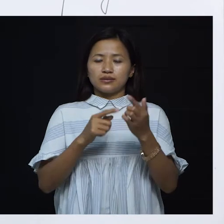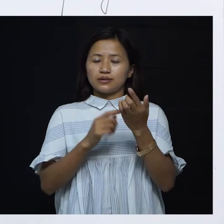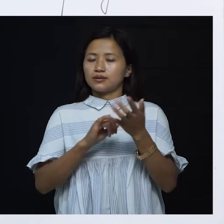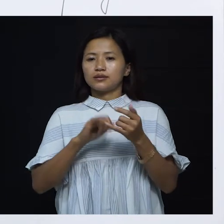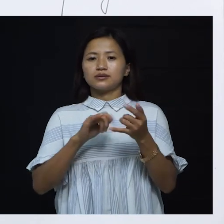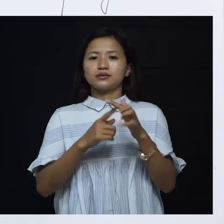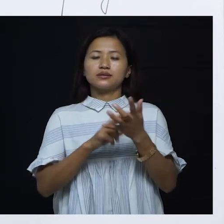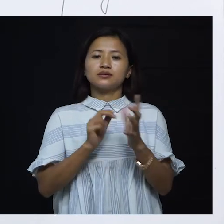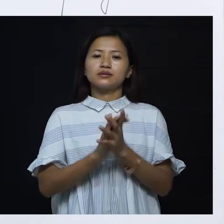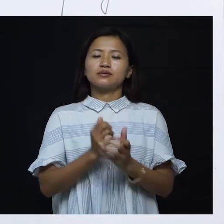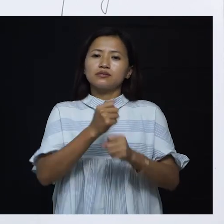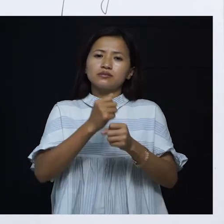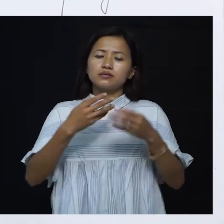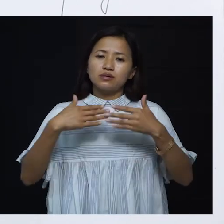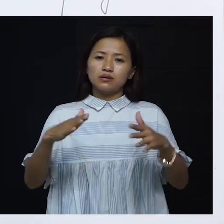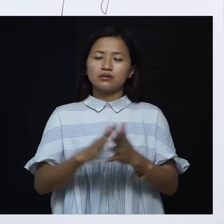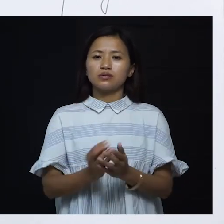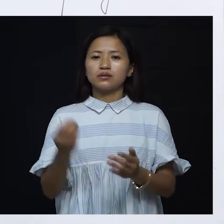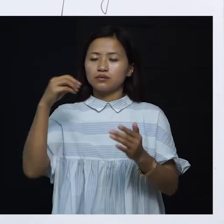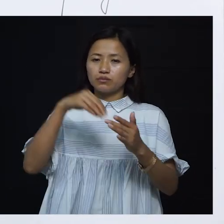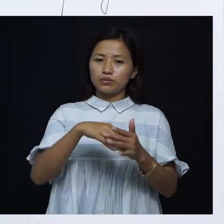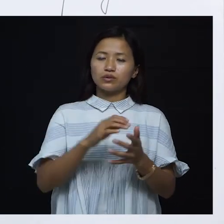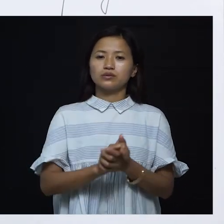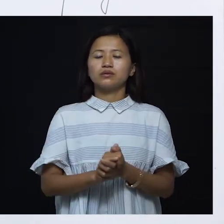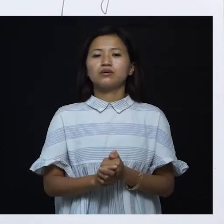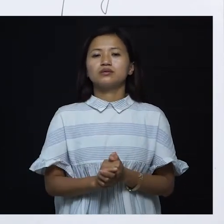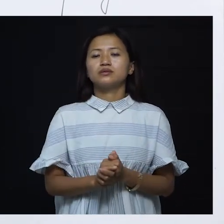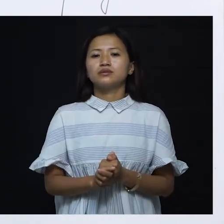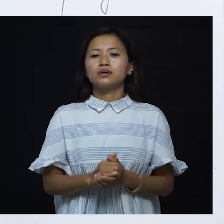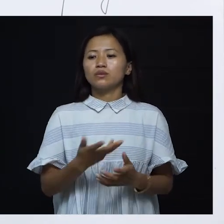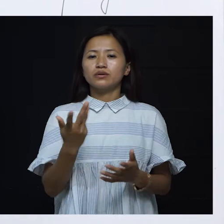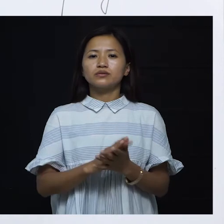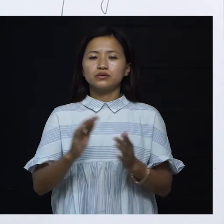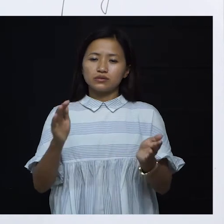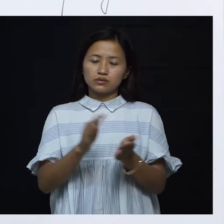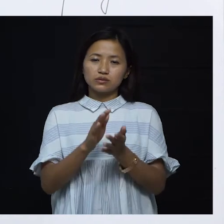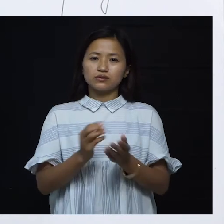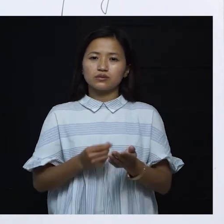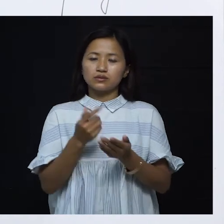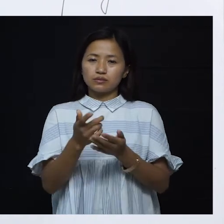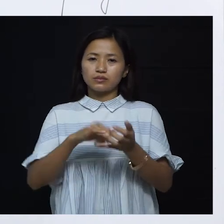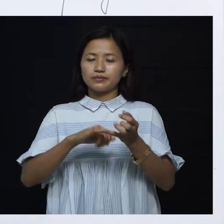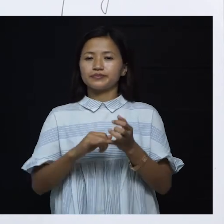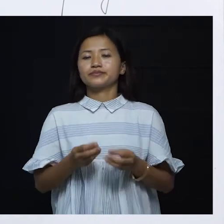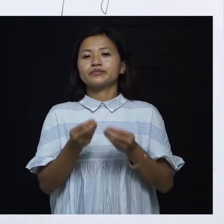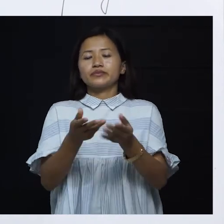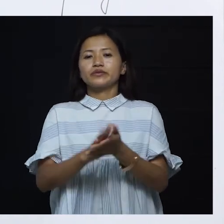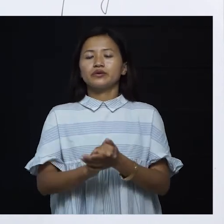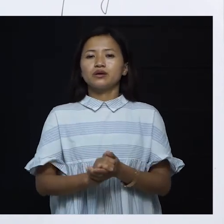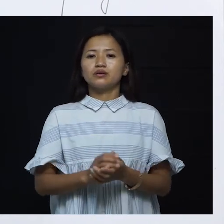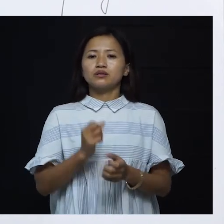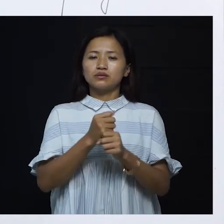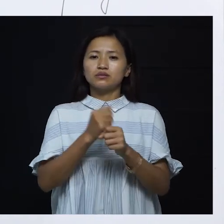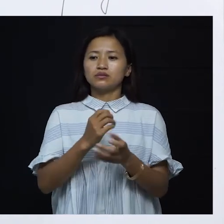the government often allows the import. And so whenever there is shortage of supplies in India, the government makes sure that